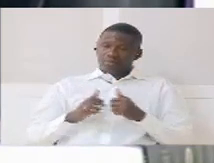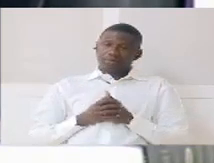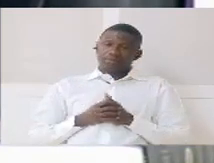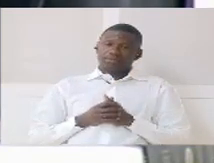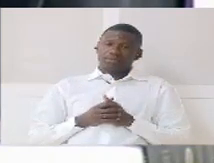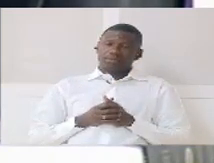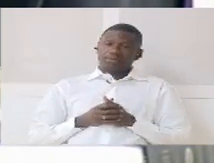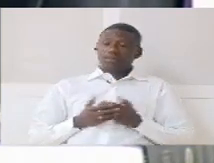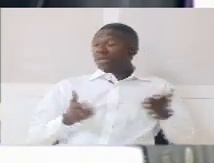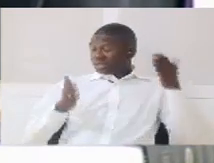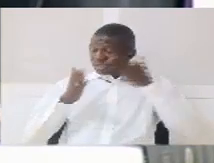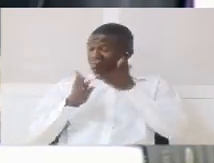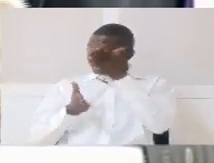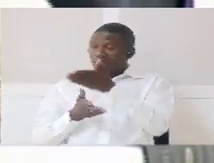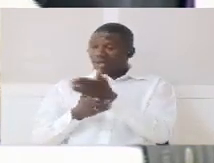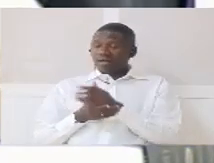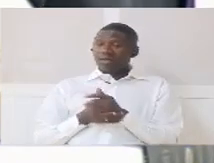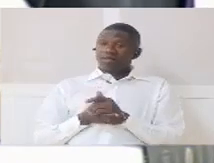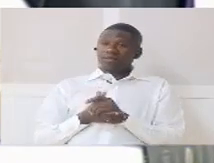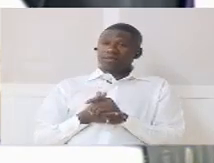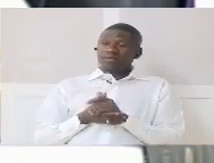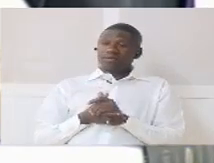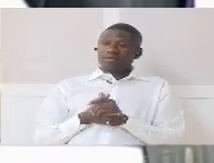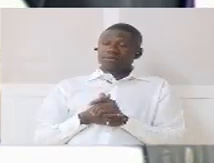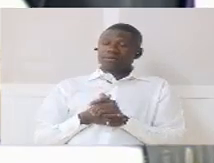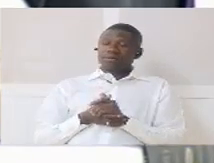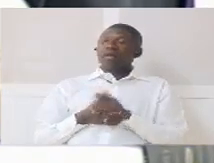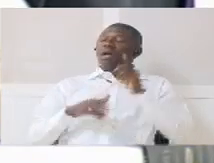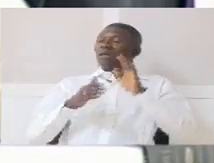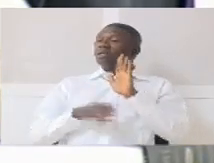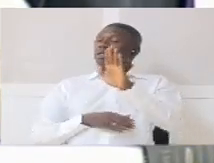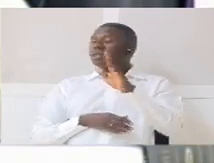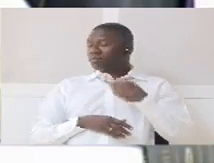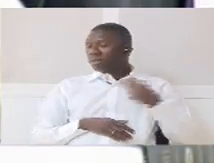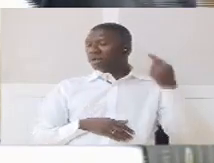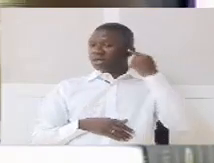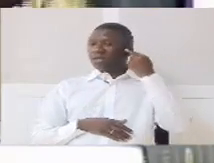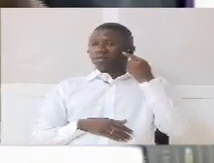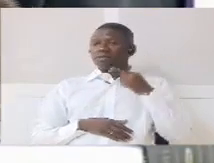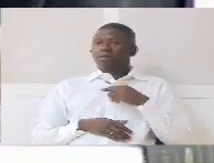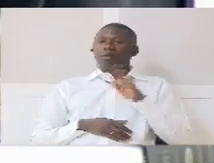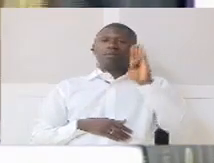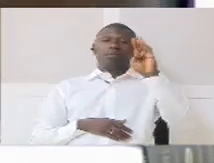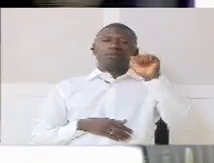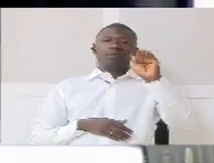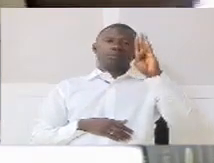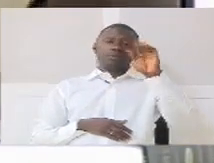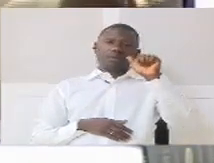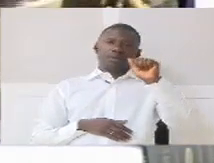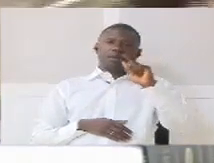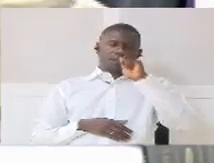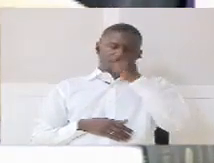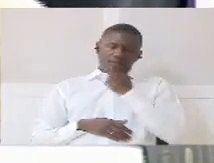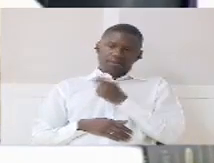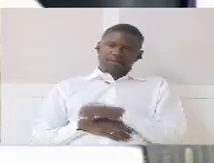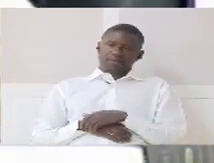It was there until. After Nana Moiko, Iko Baba Band. I later heard that he had died. So abandoned Yaming into idea for